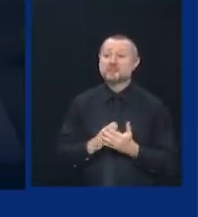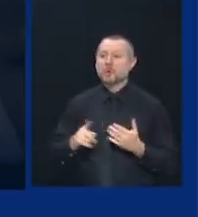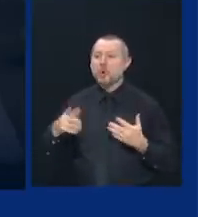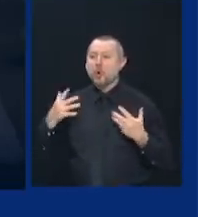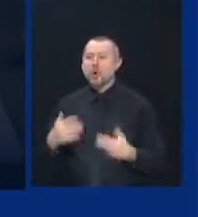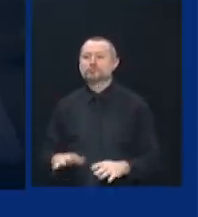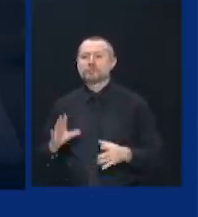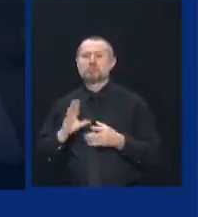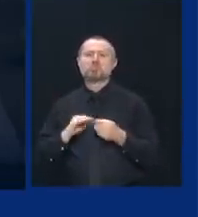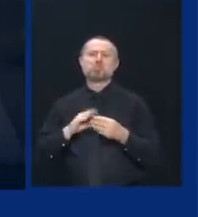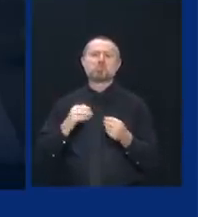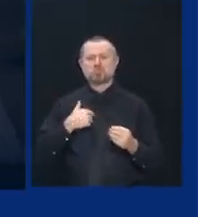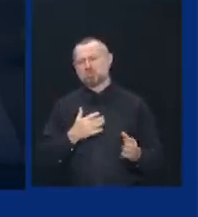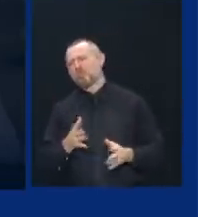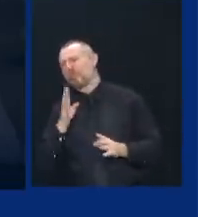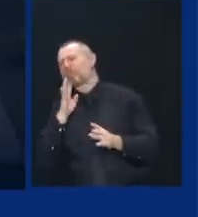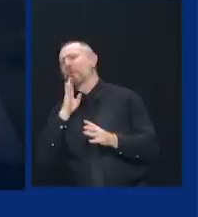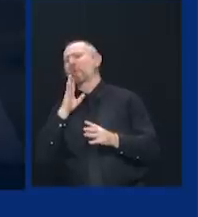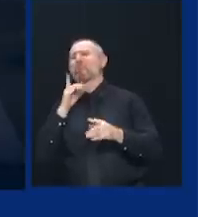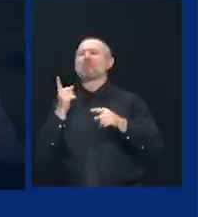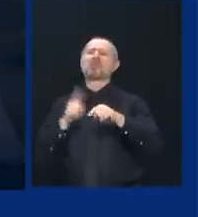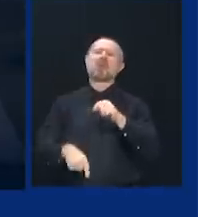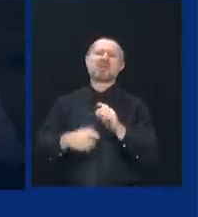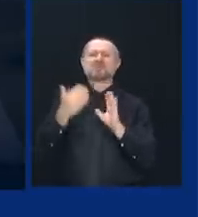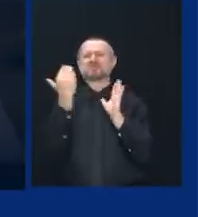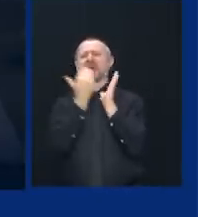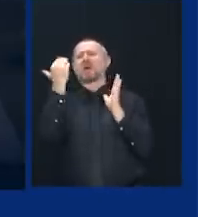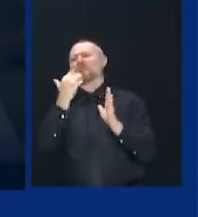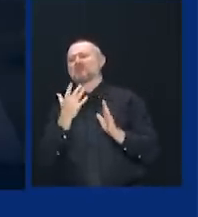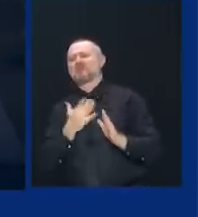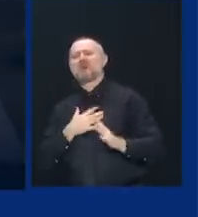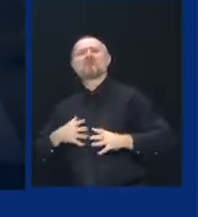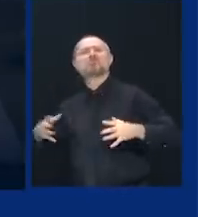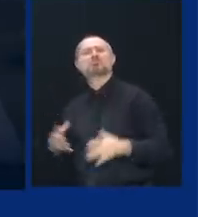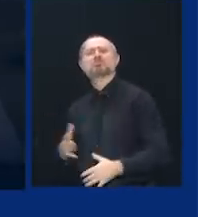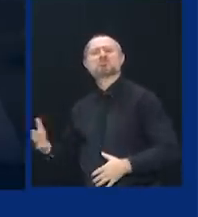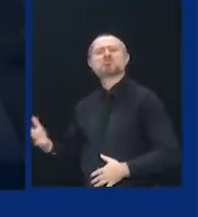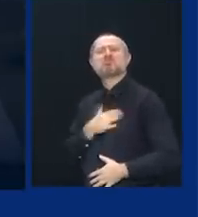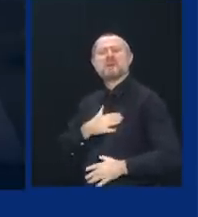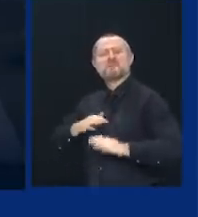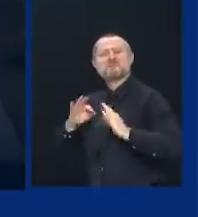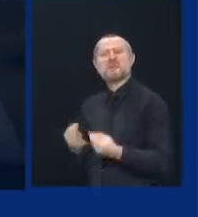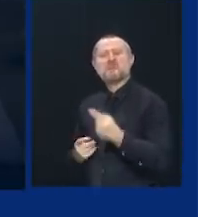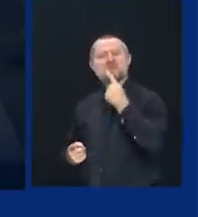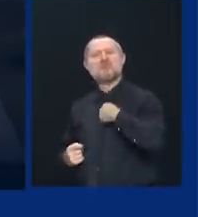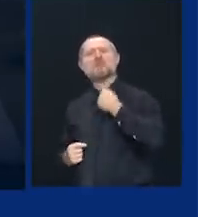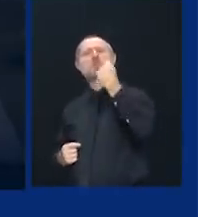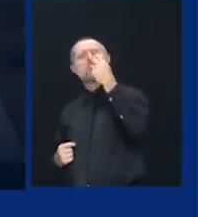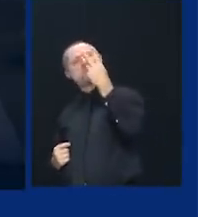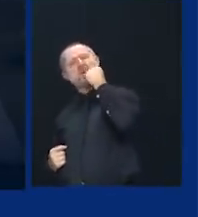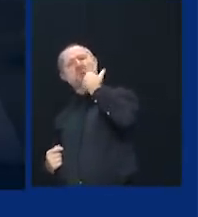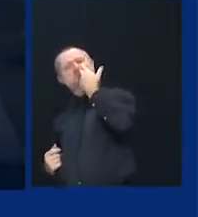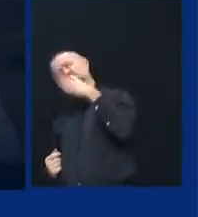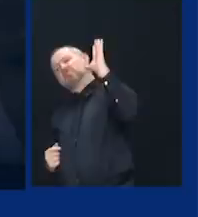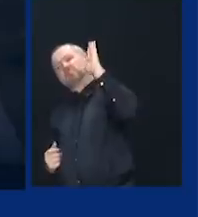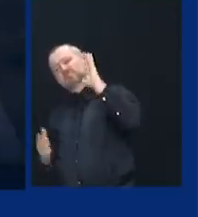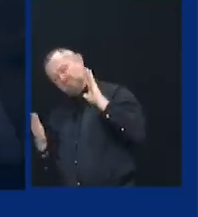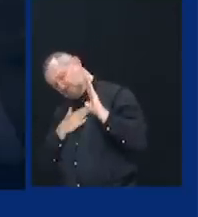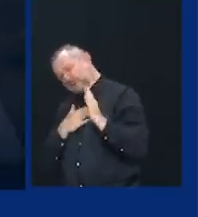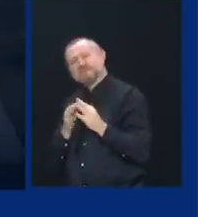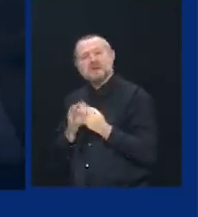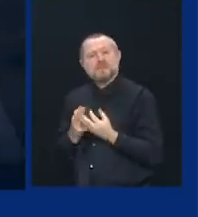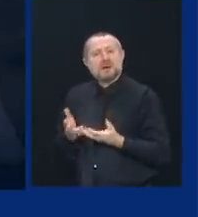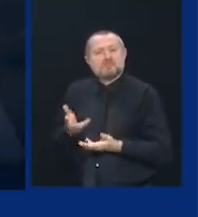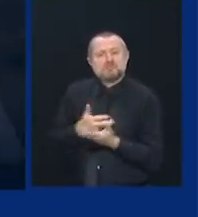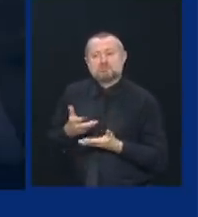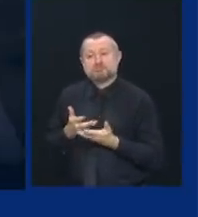me from coming together. That's my family. You can't tell me, don't socialize with my family.